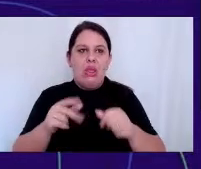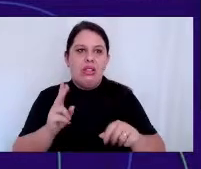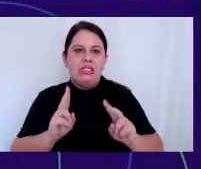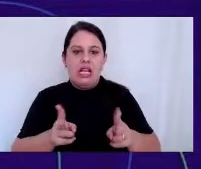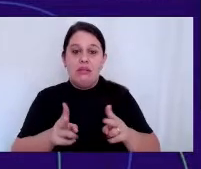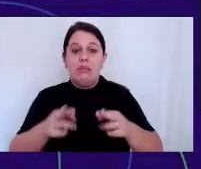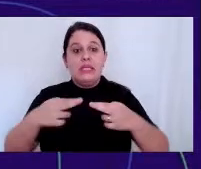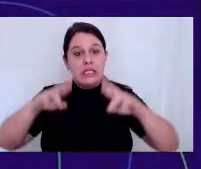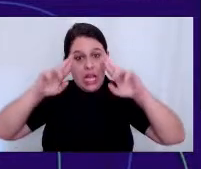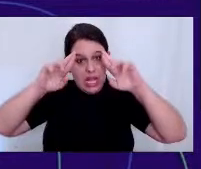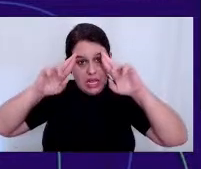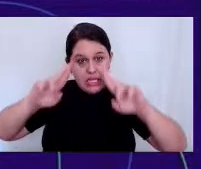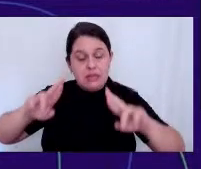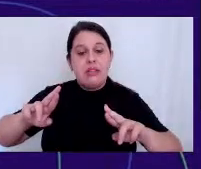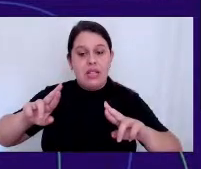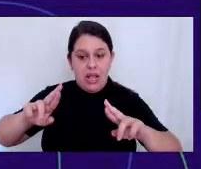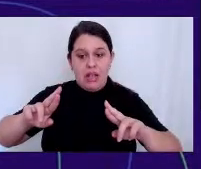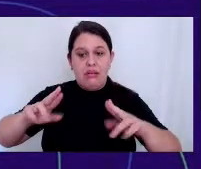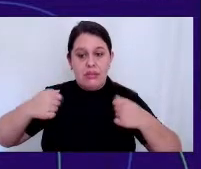respect student